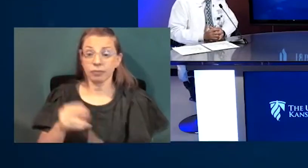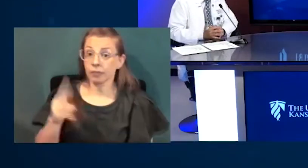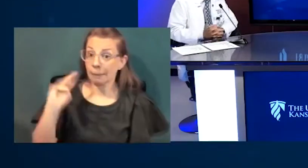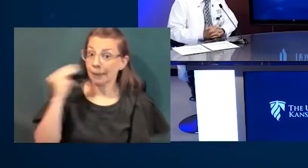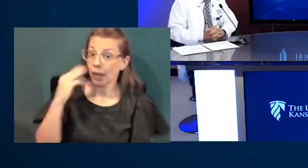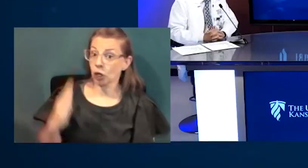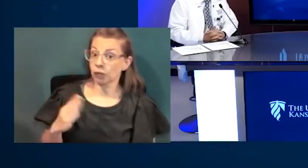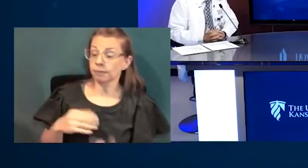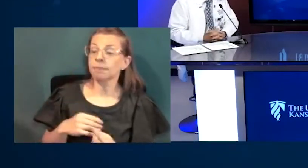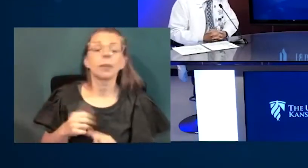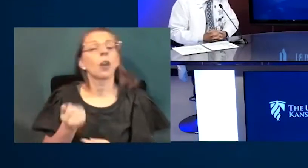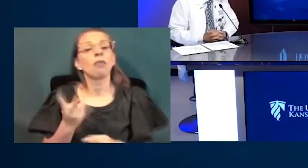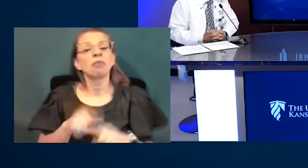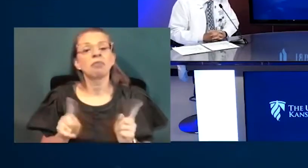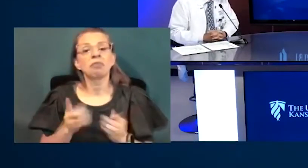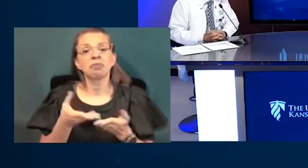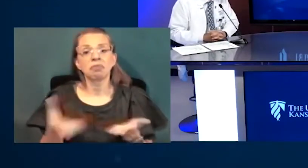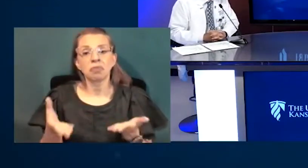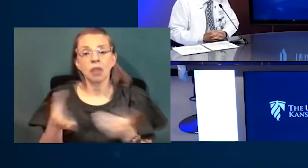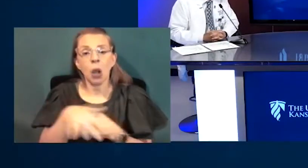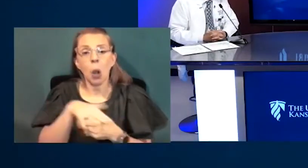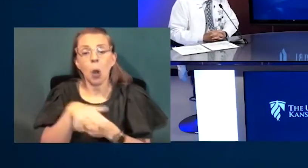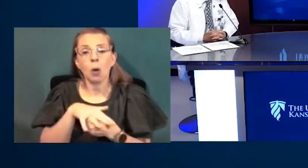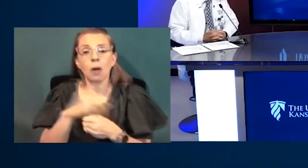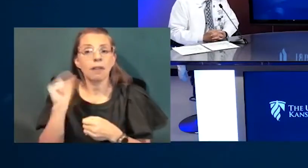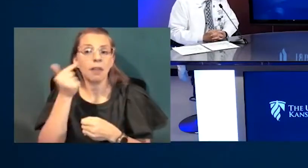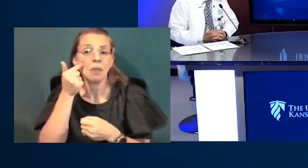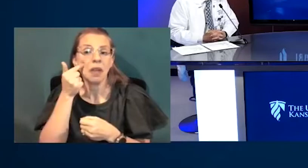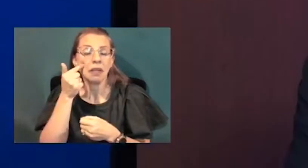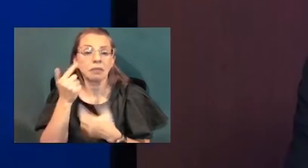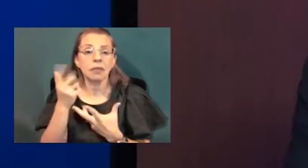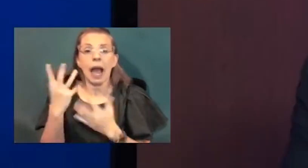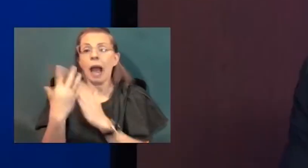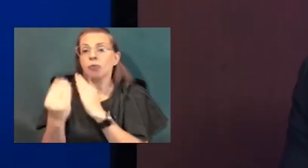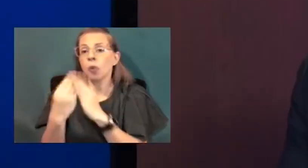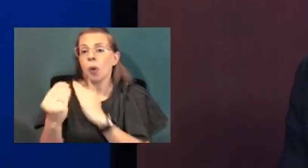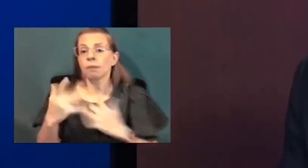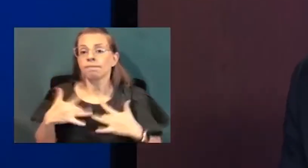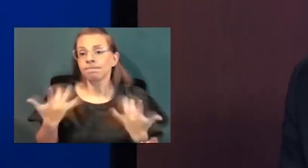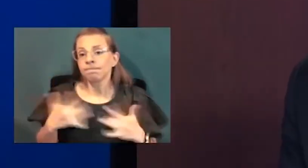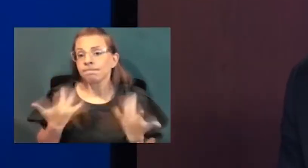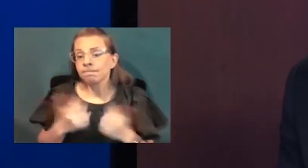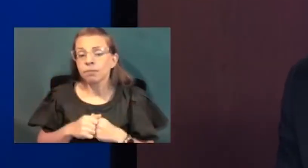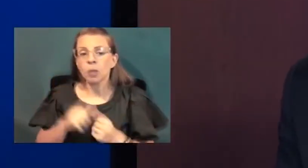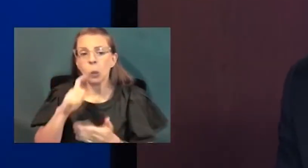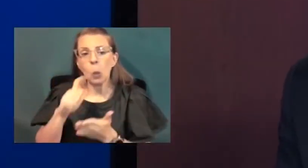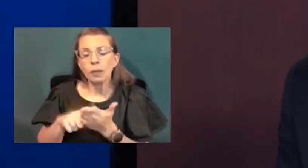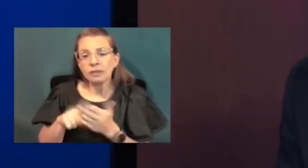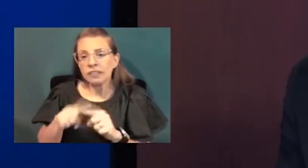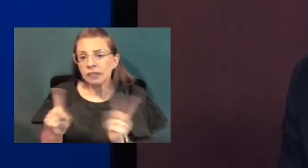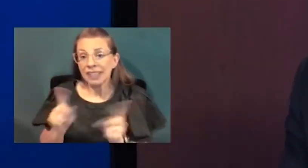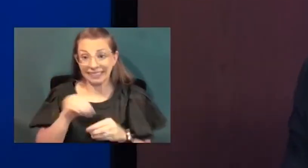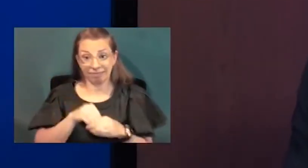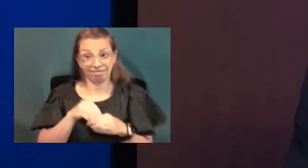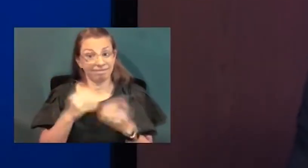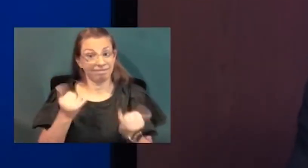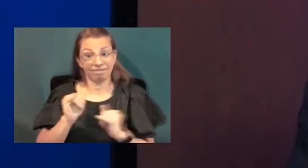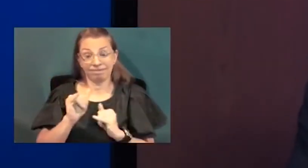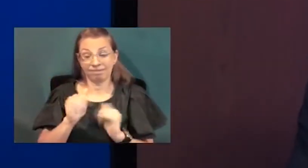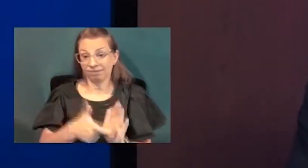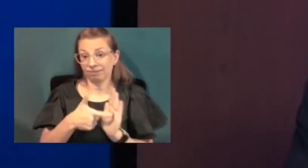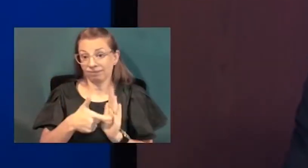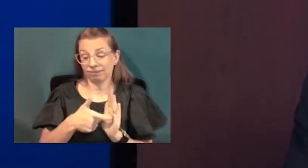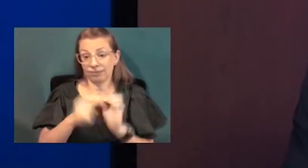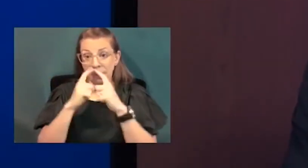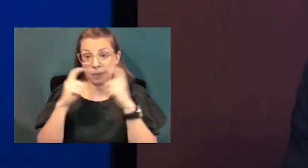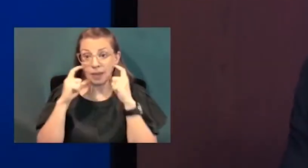done on the local government side. Certainly outdoor events, we see the difference with them. But indoors, we still have mask requirements at our community